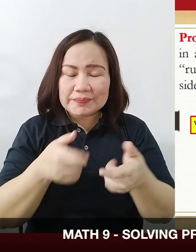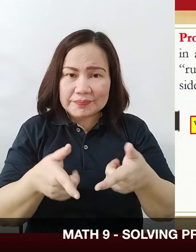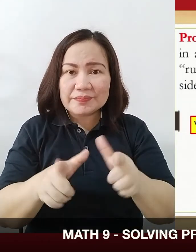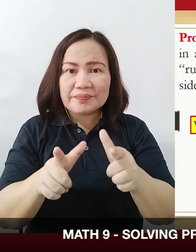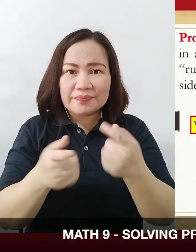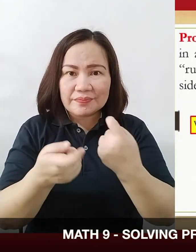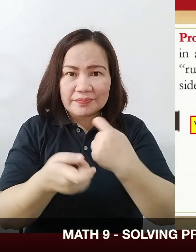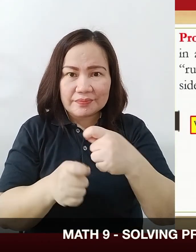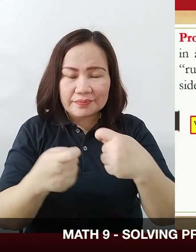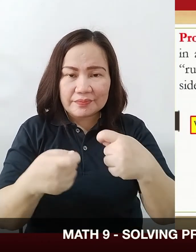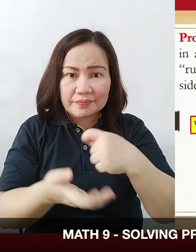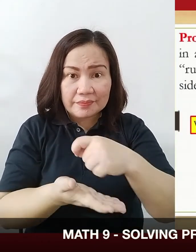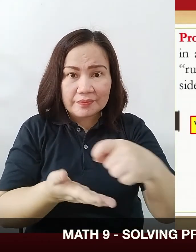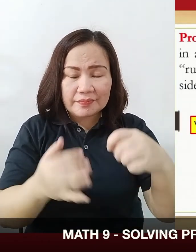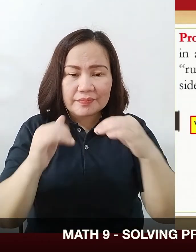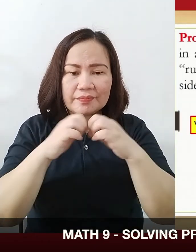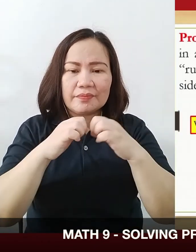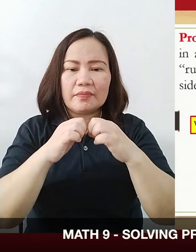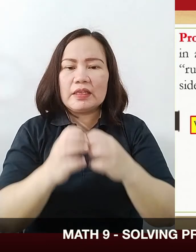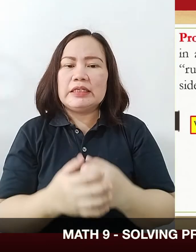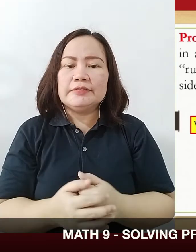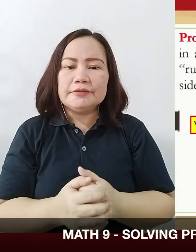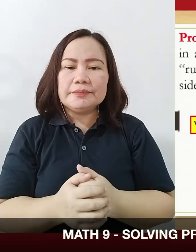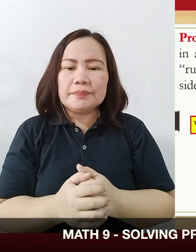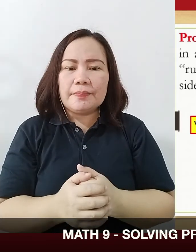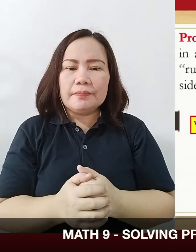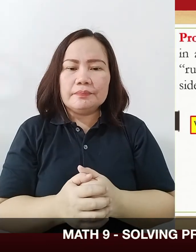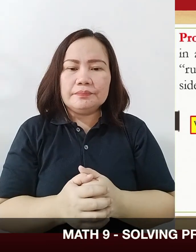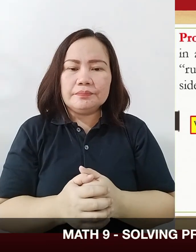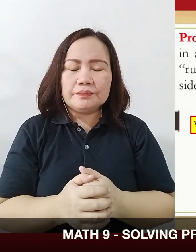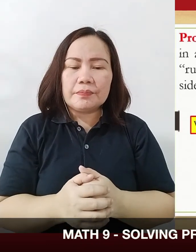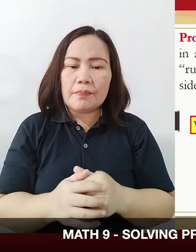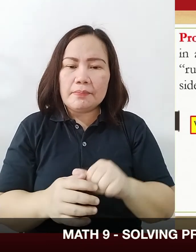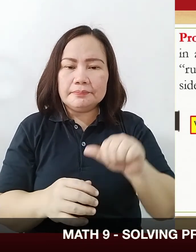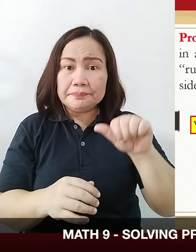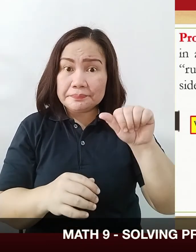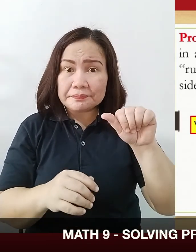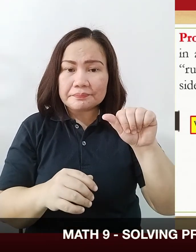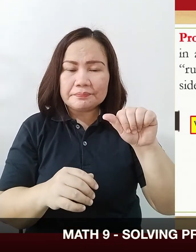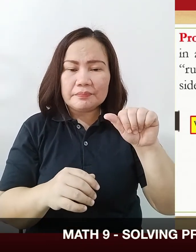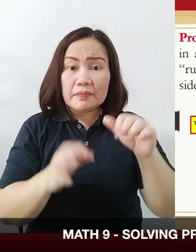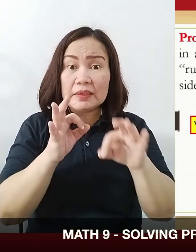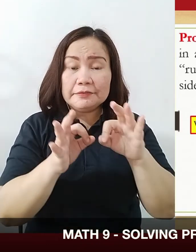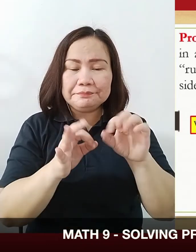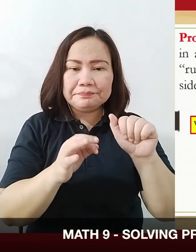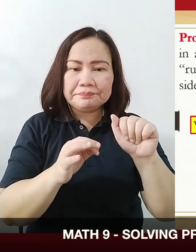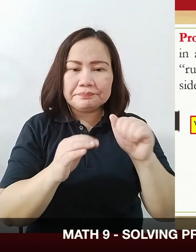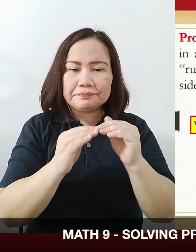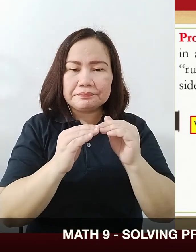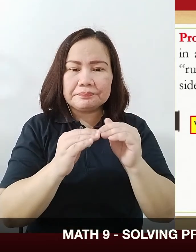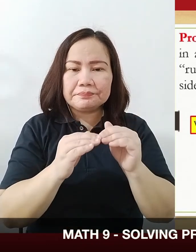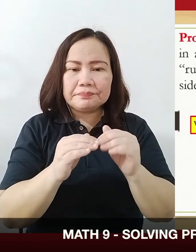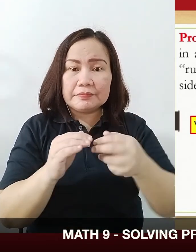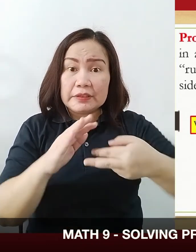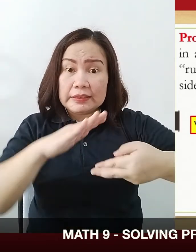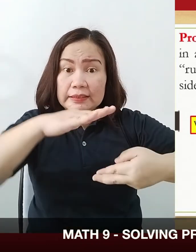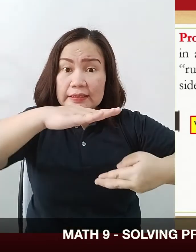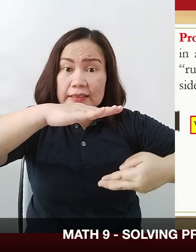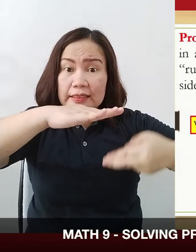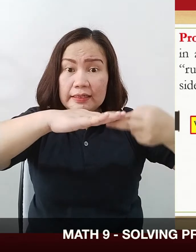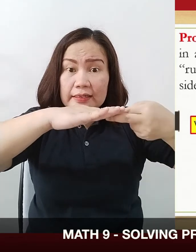So, let us write the equation. So, if this is your A, so our A here will be the